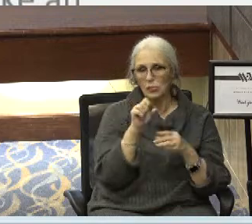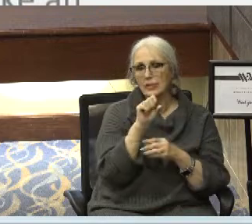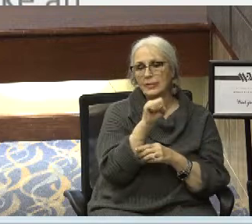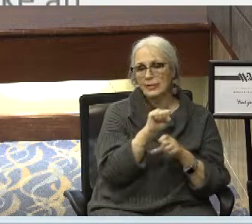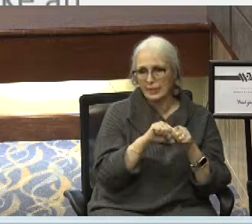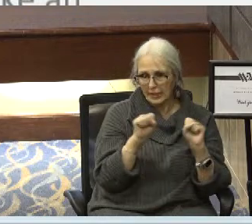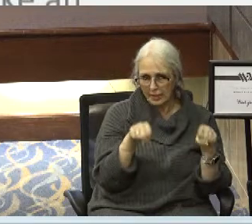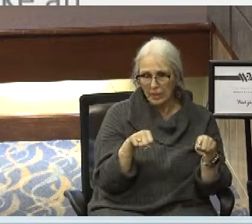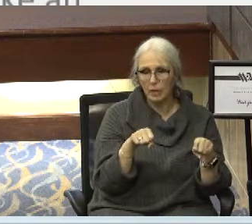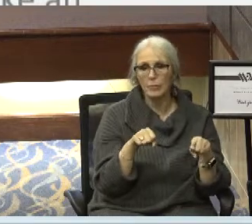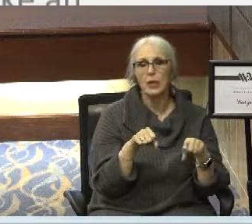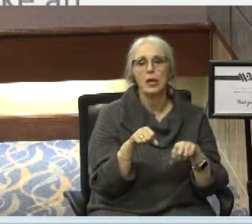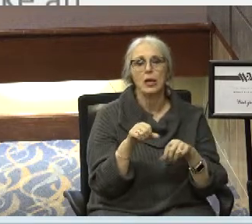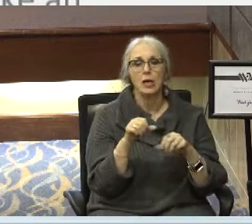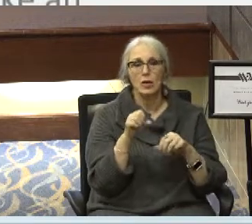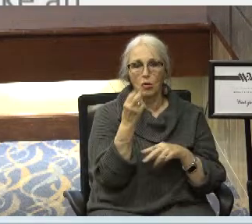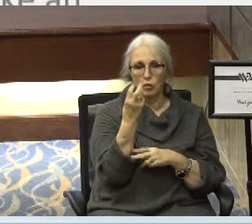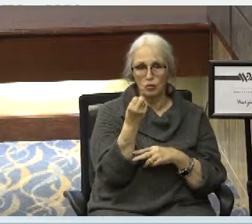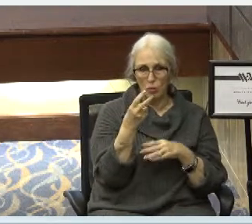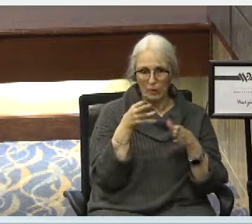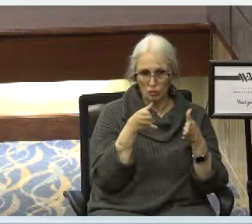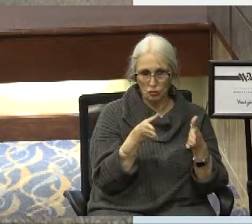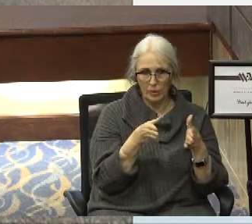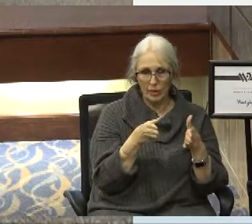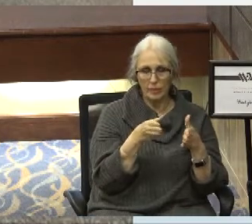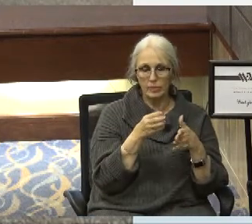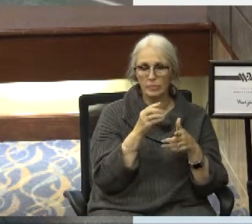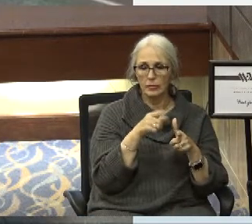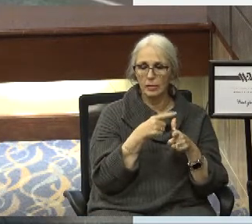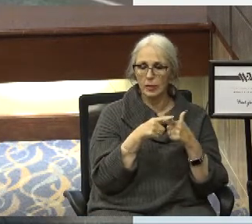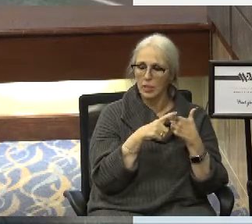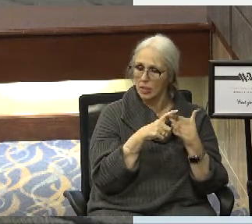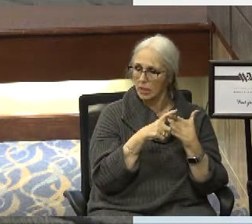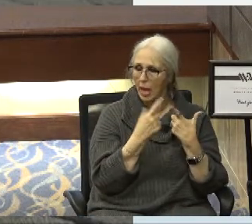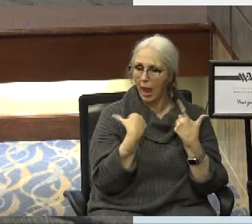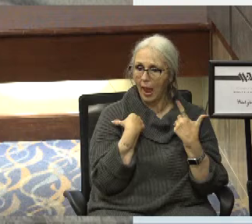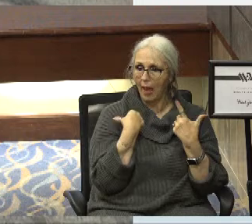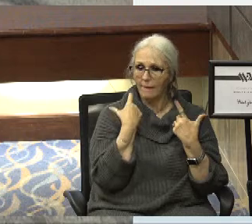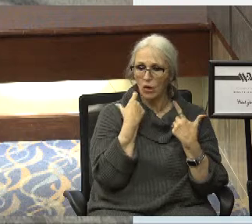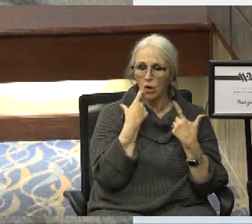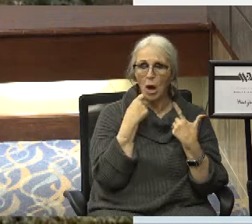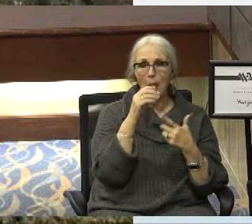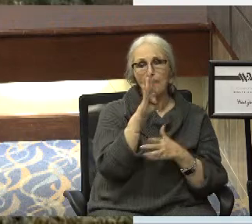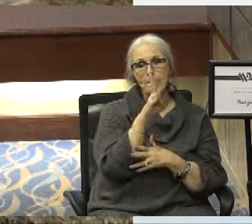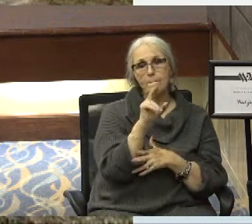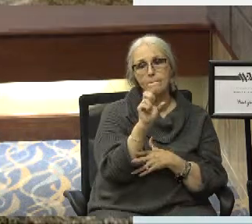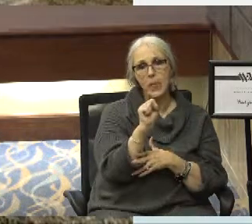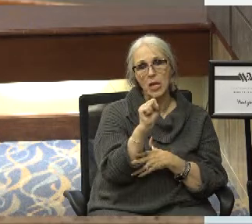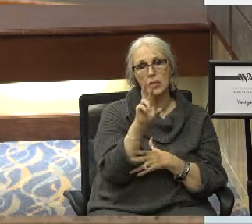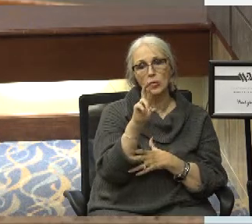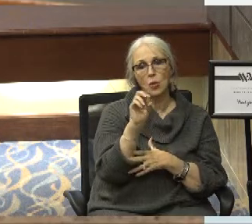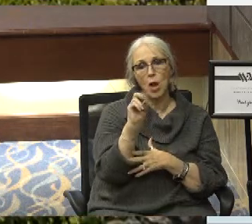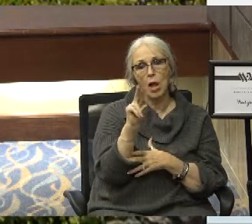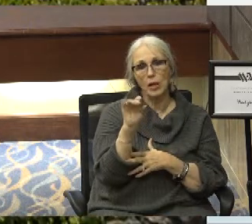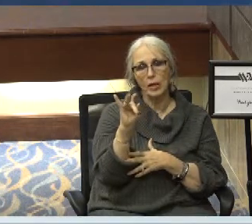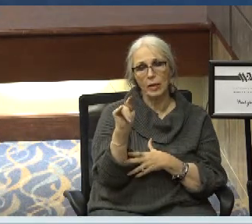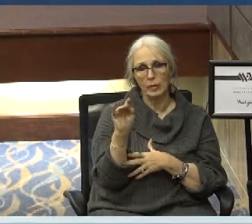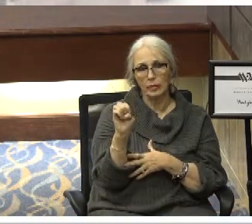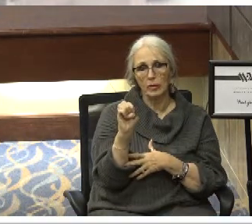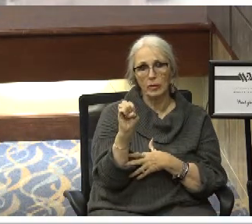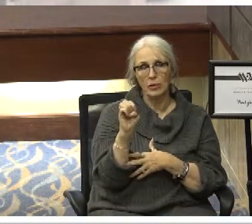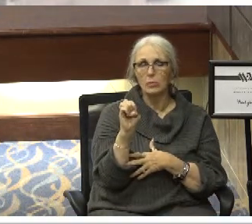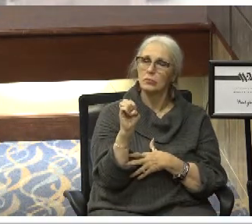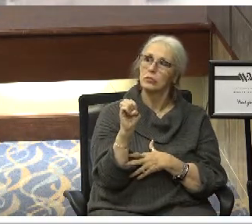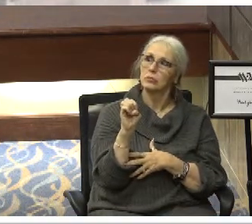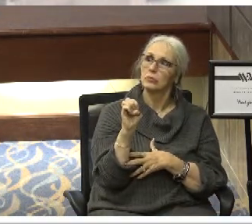standards along 12th Street. There is a current bus route that runs along, go back to the